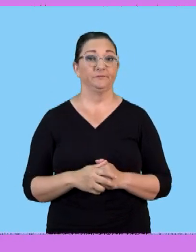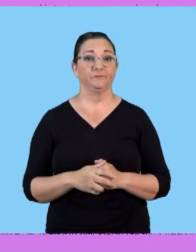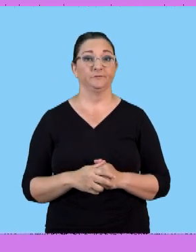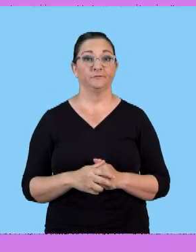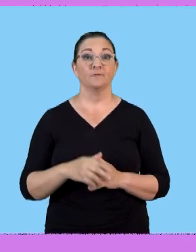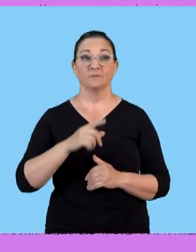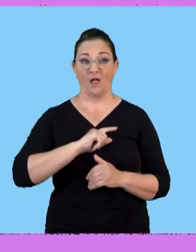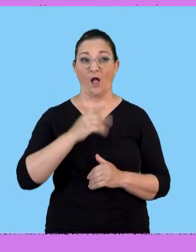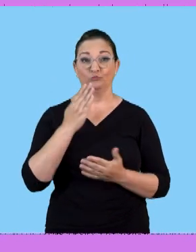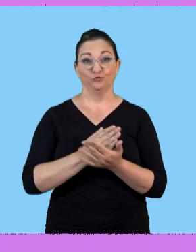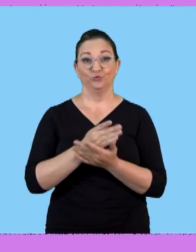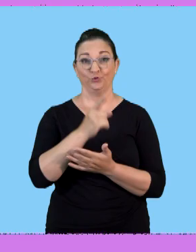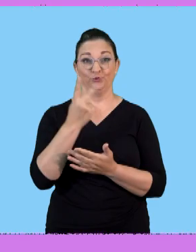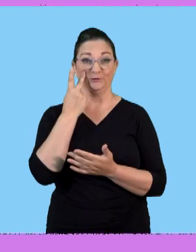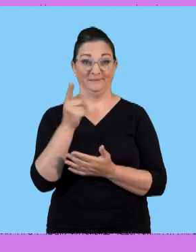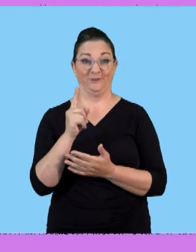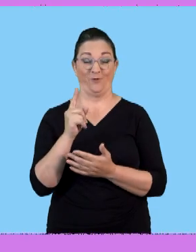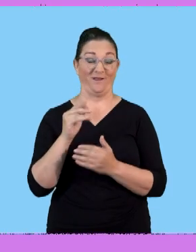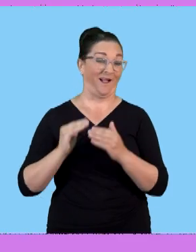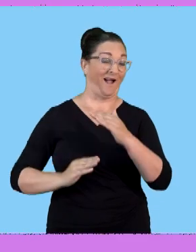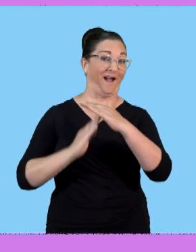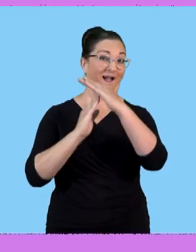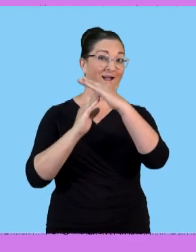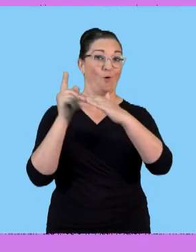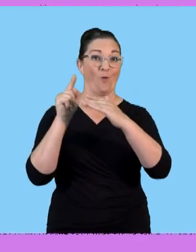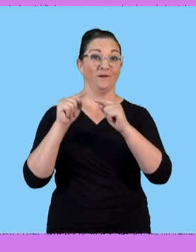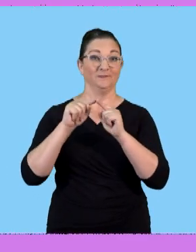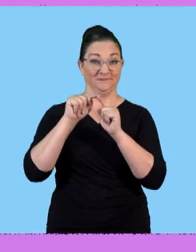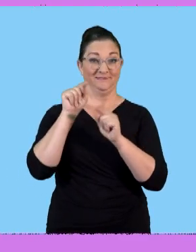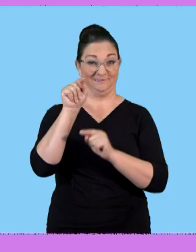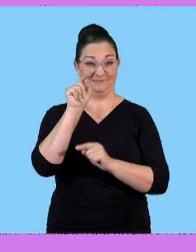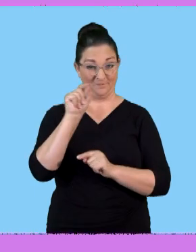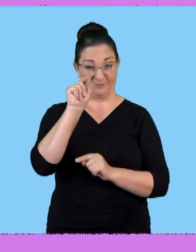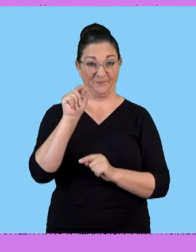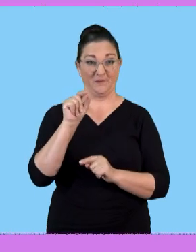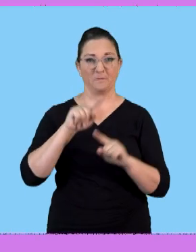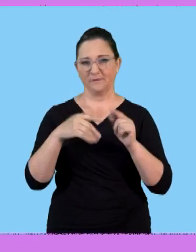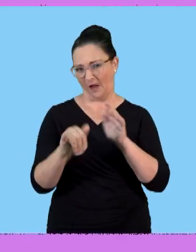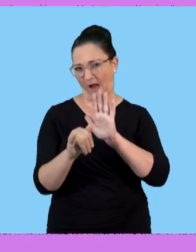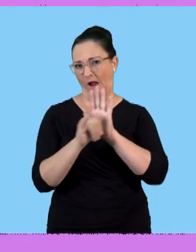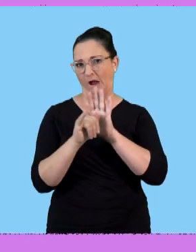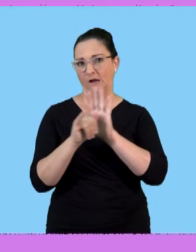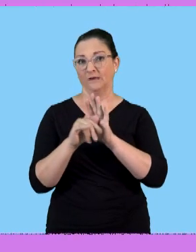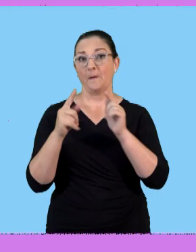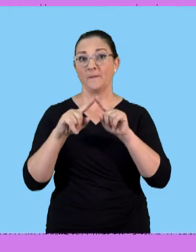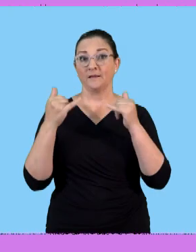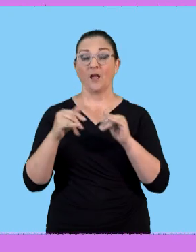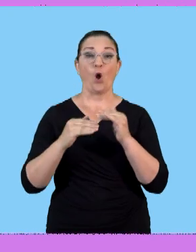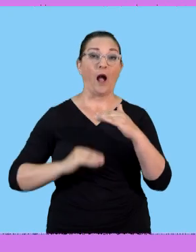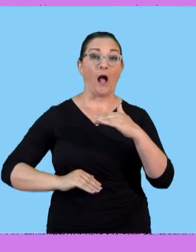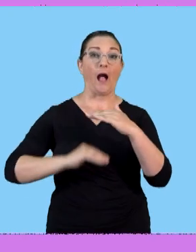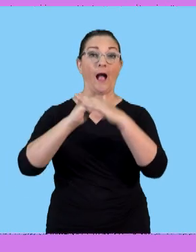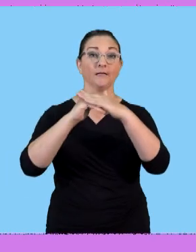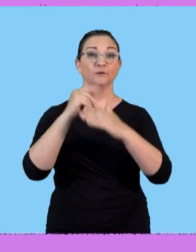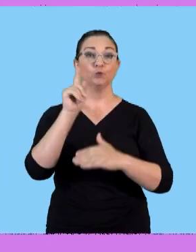Okay, so I'm sure you'll agree this is the highest point in the race. Okay, and it says identify the height of